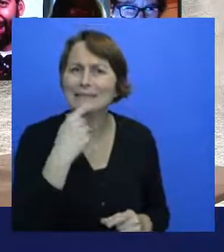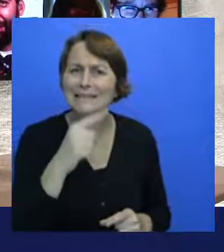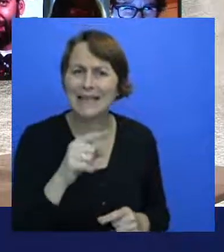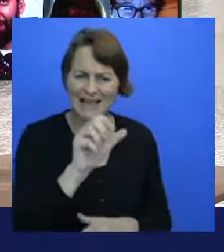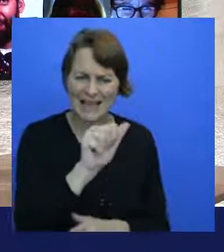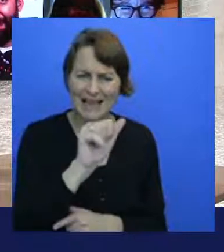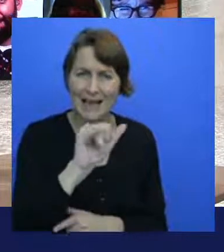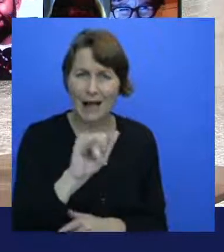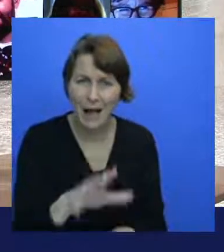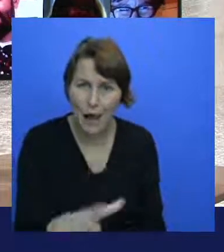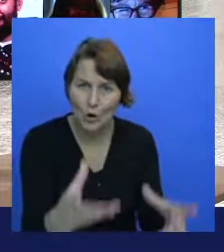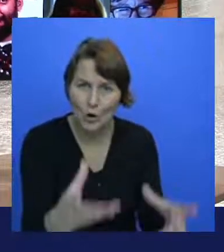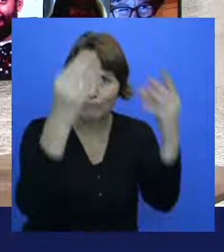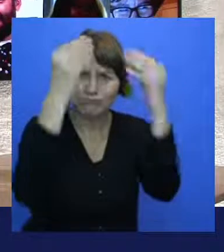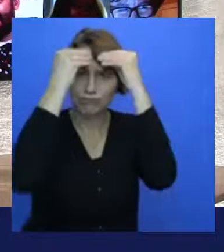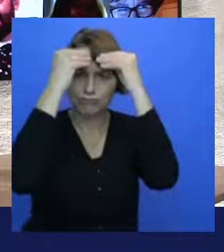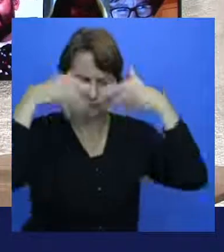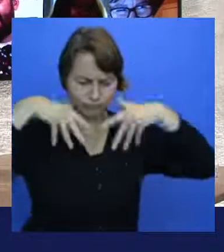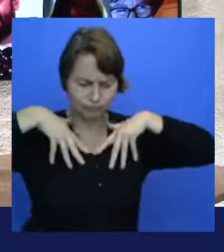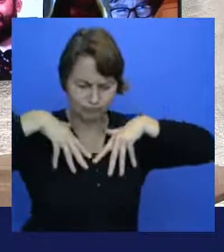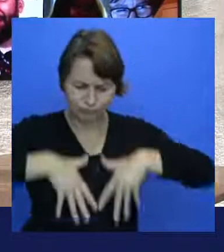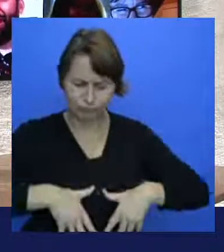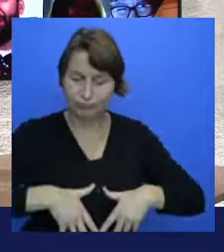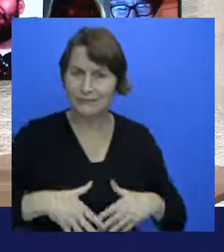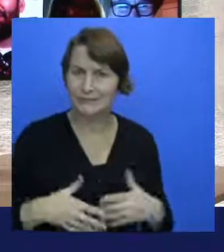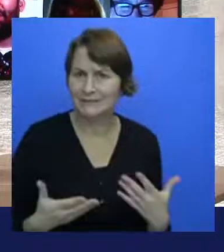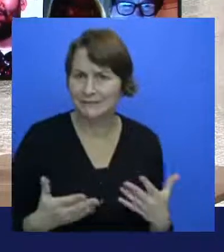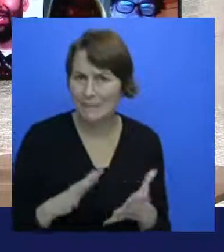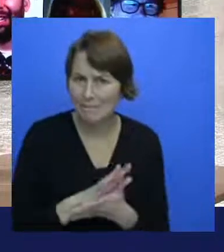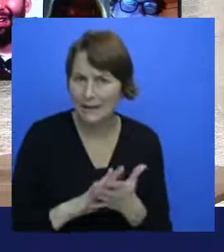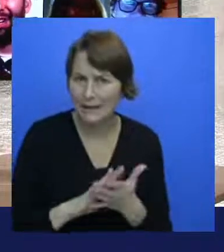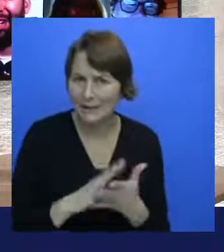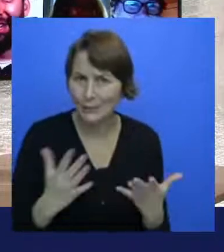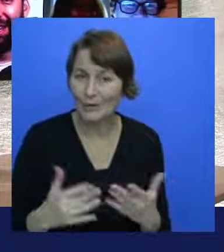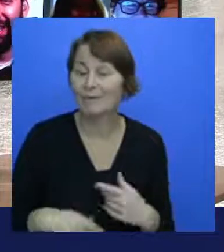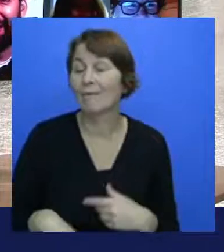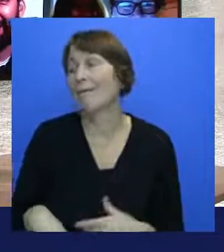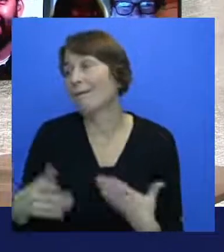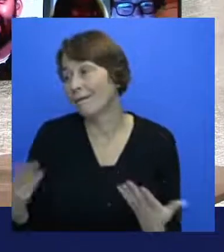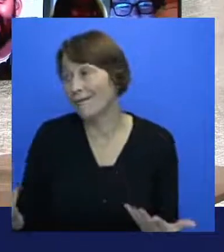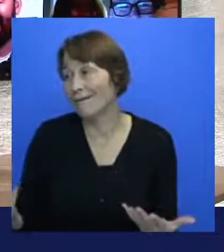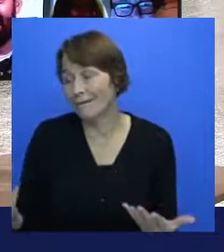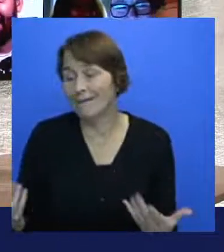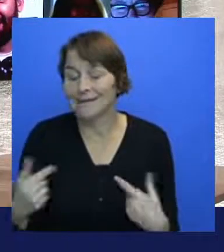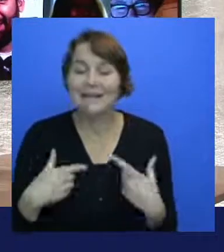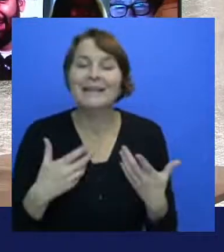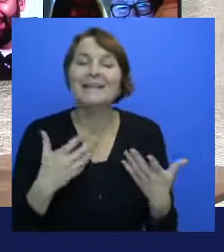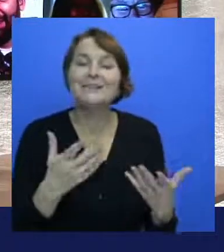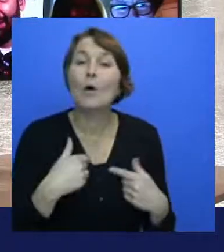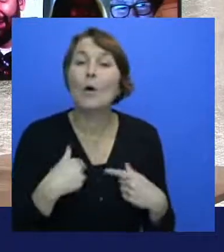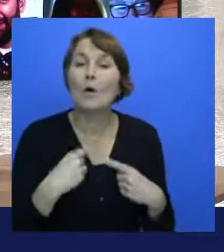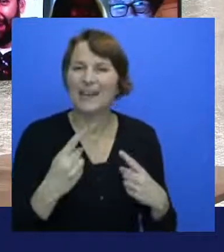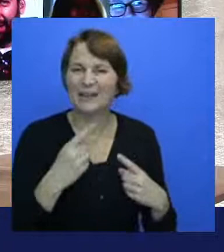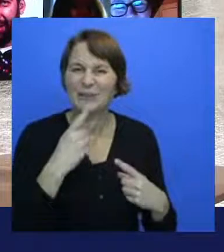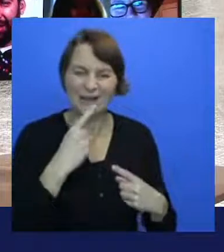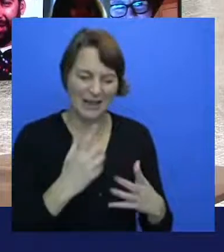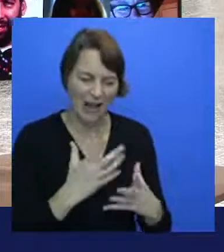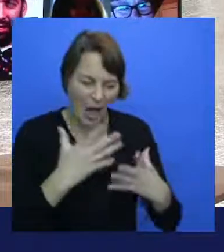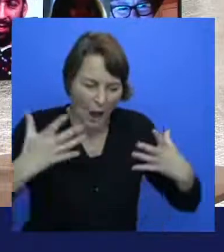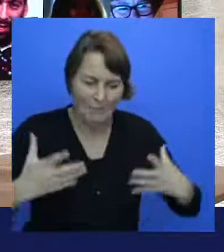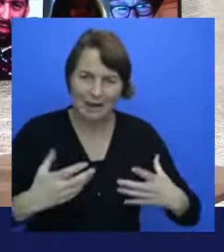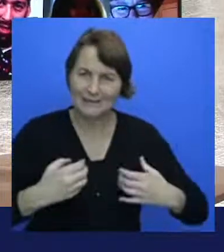Then, of course, that depends. I guess it depends. I mean, yeah, it depends. It depends on the time of energy you put into